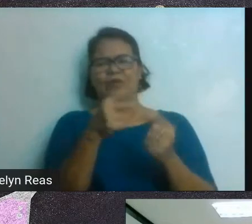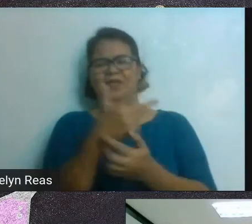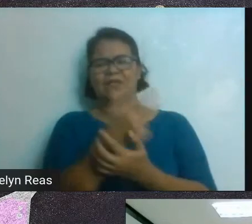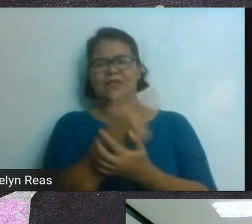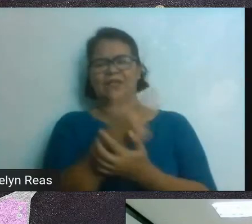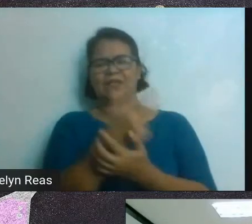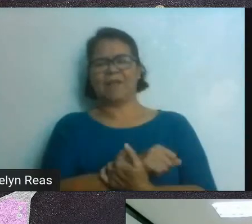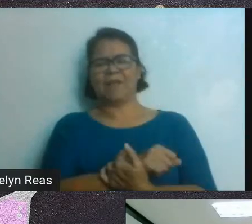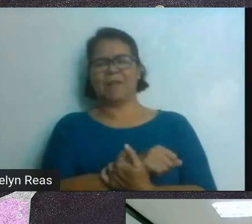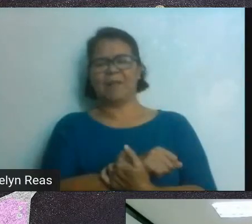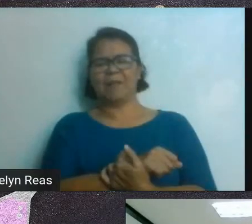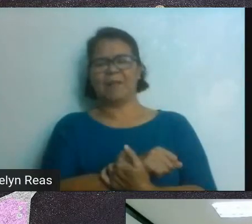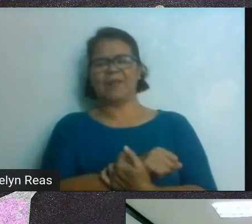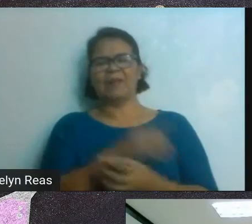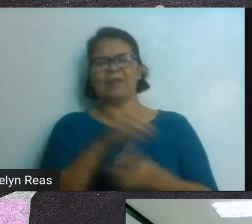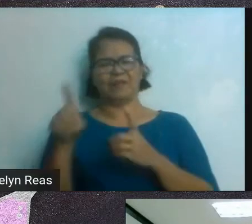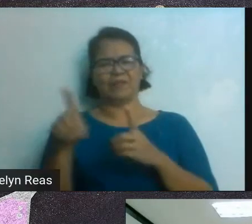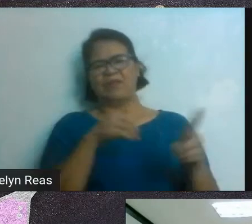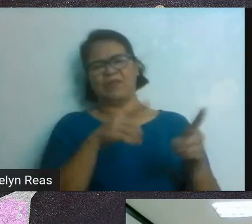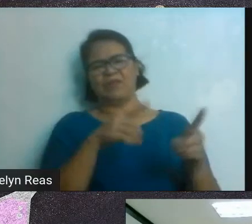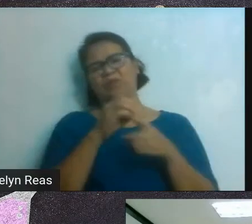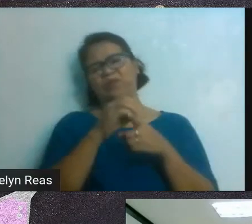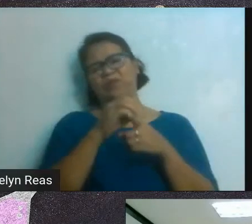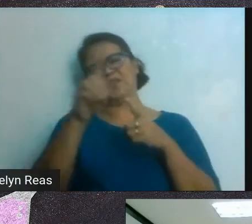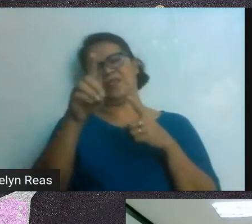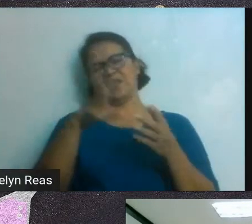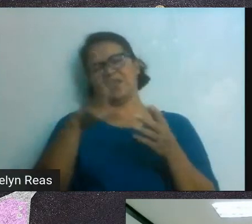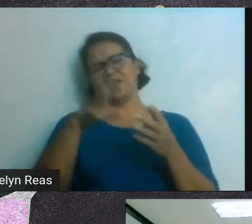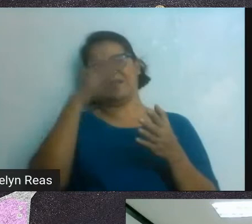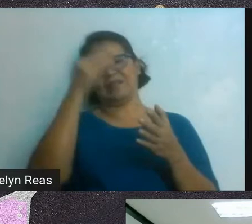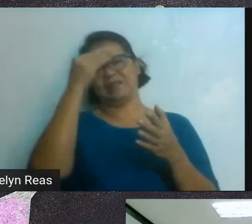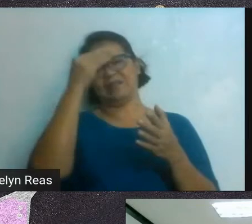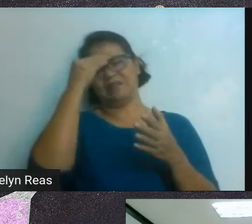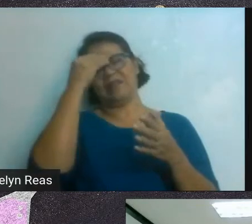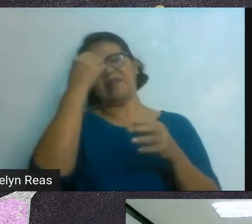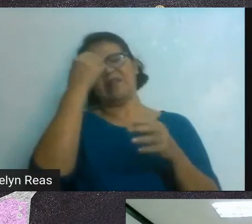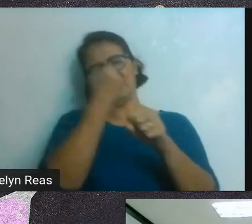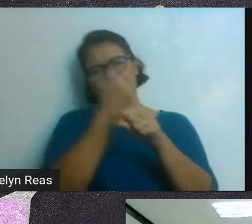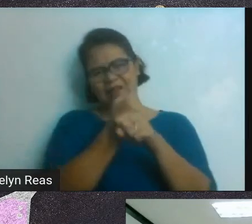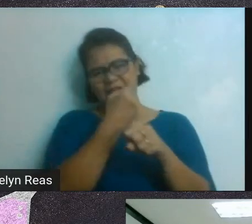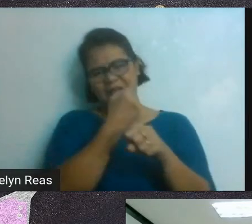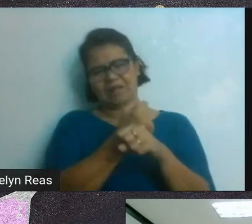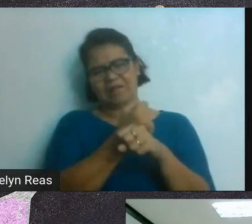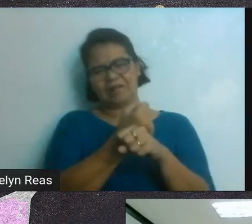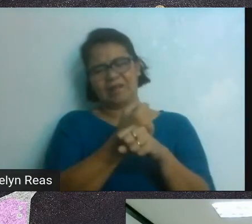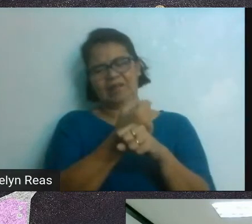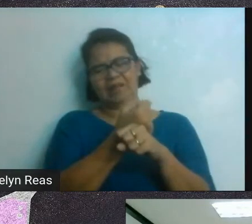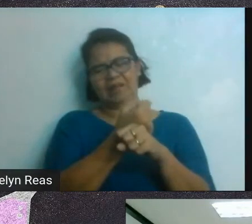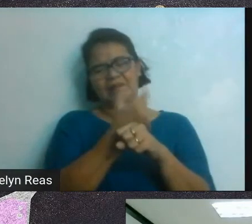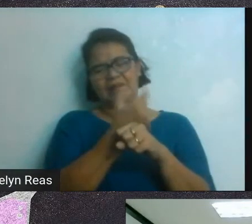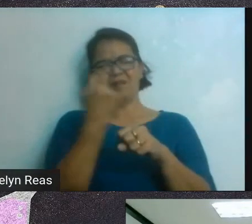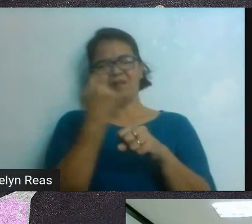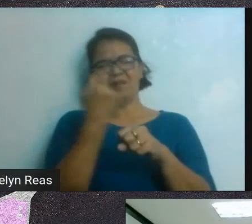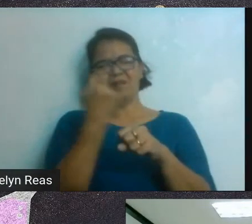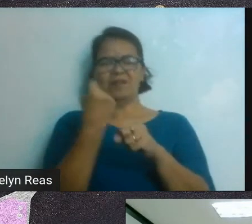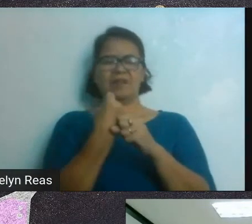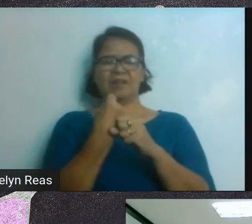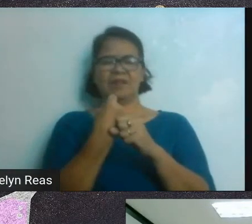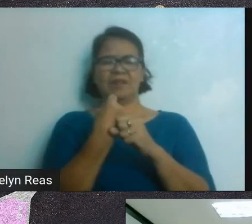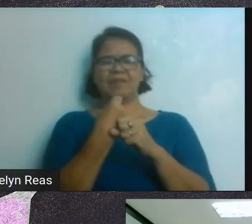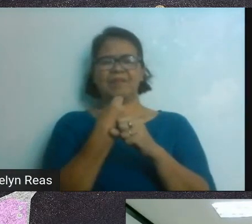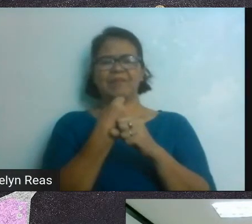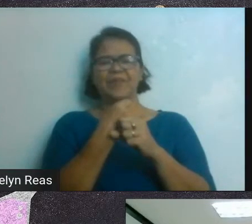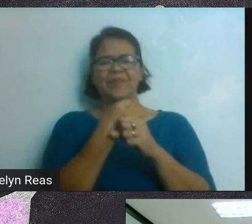ay talagang mahirap kasi pag distance learning, itong mga early grades na to and the learners